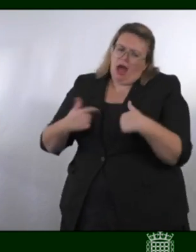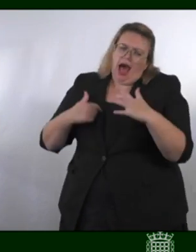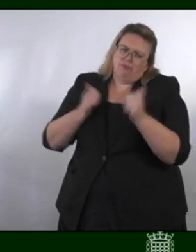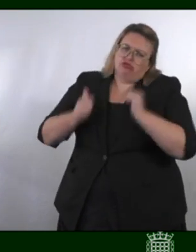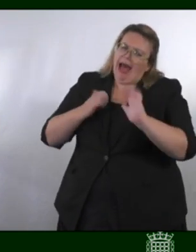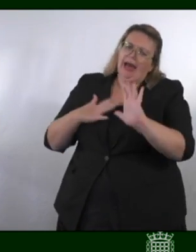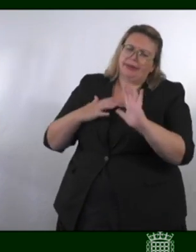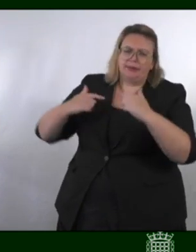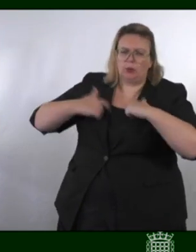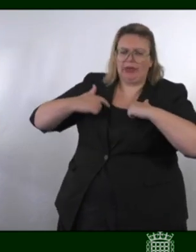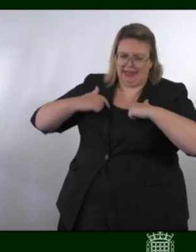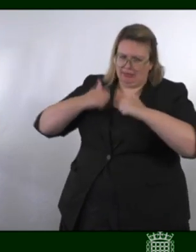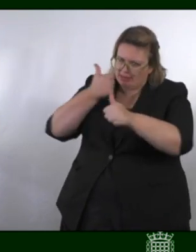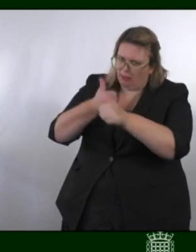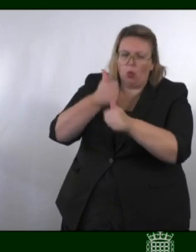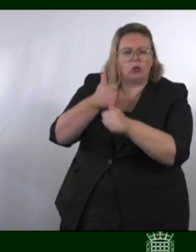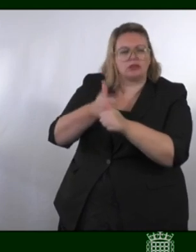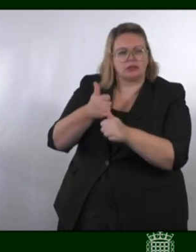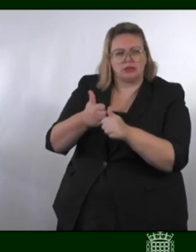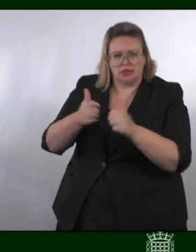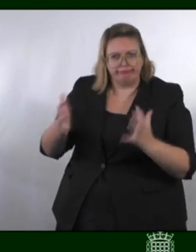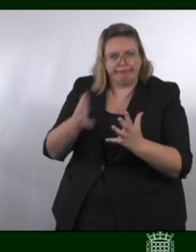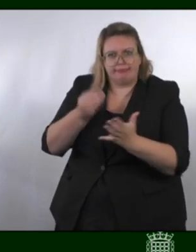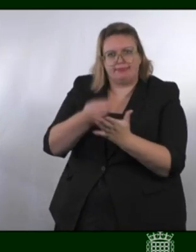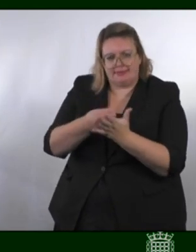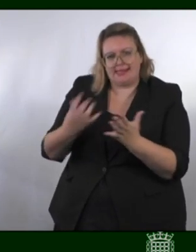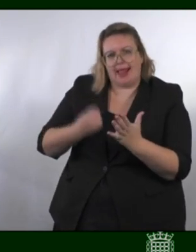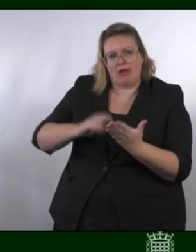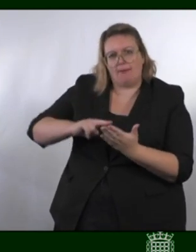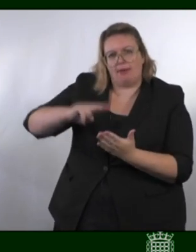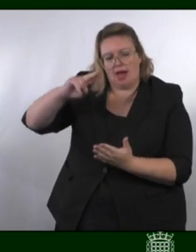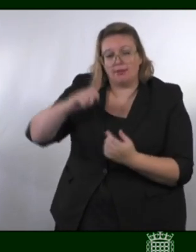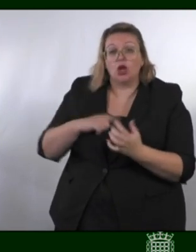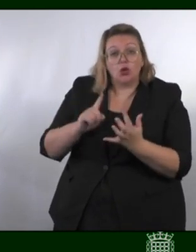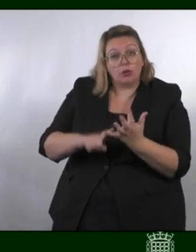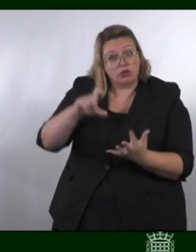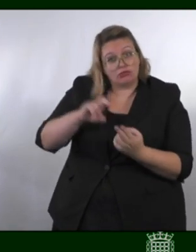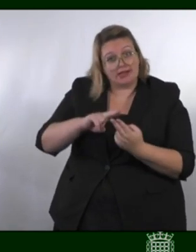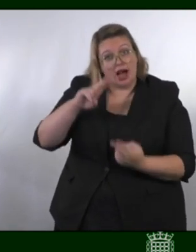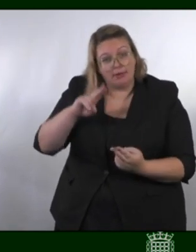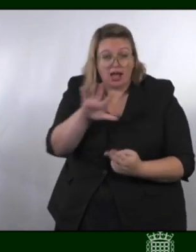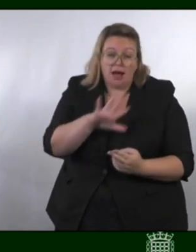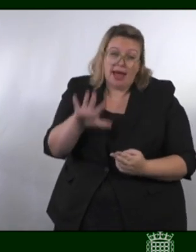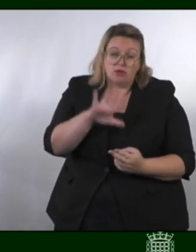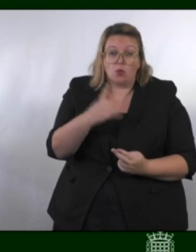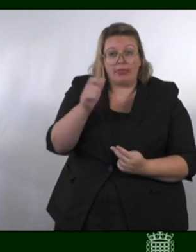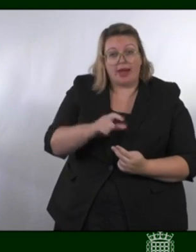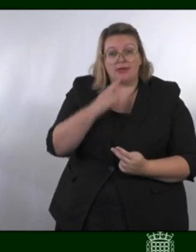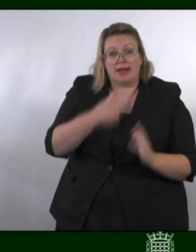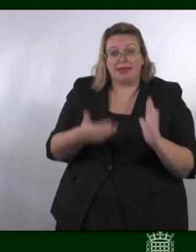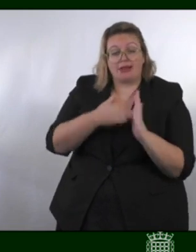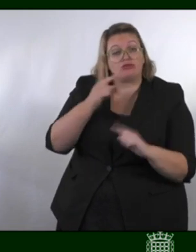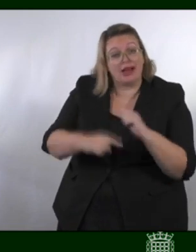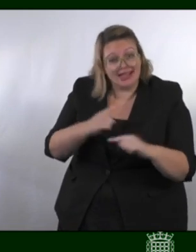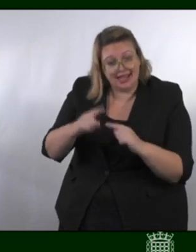that raised the living wage by record amounts. We've just increased universal credit by about £1,000 a year, and he